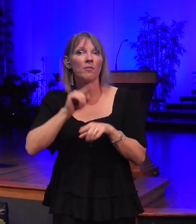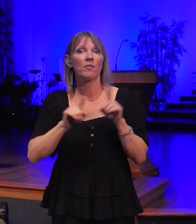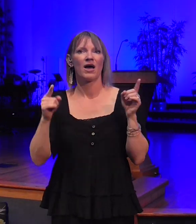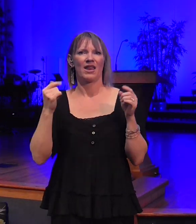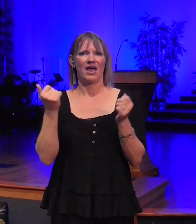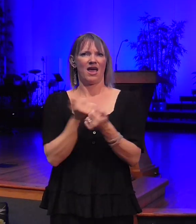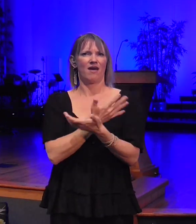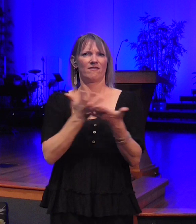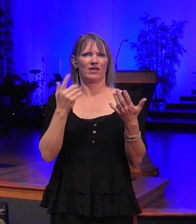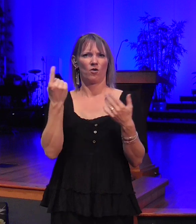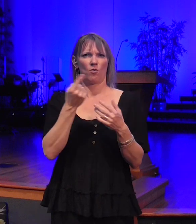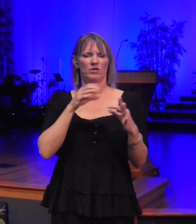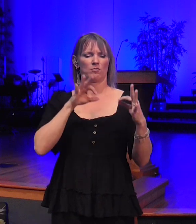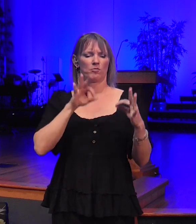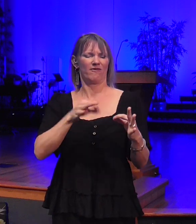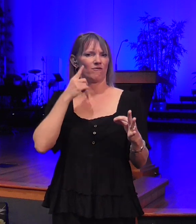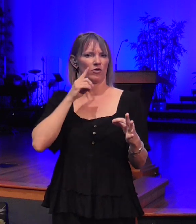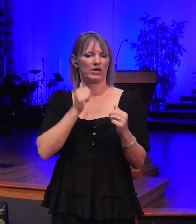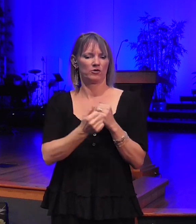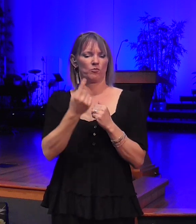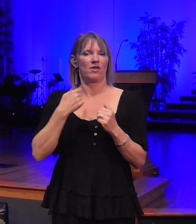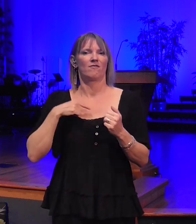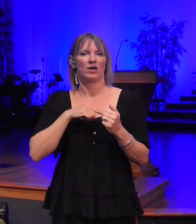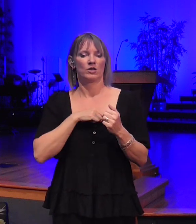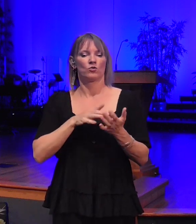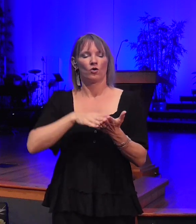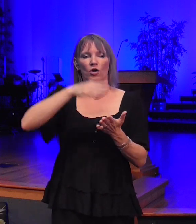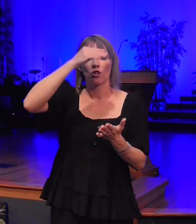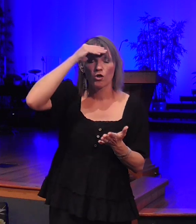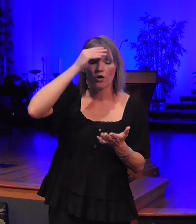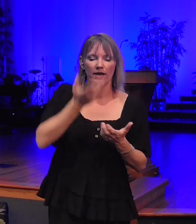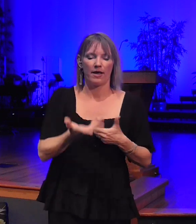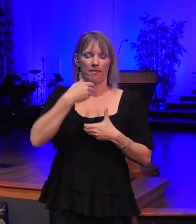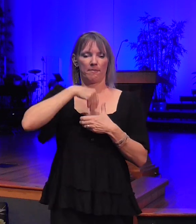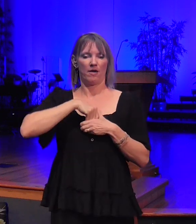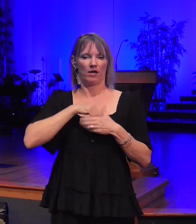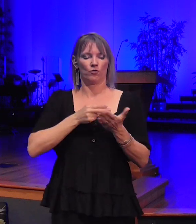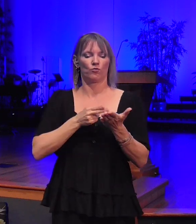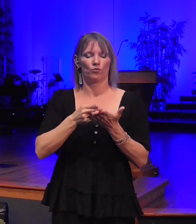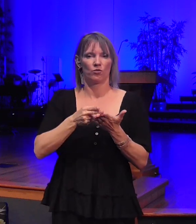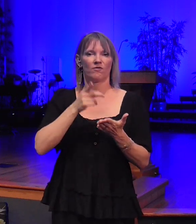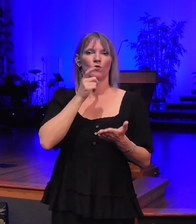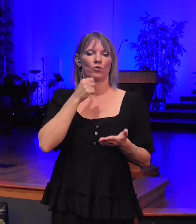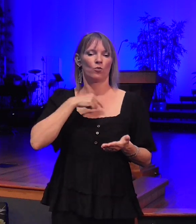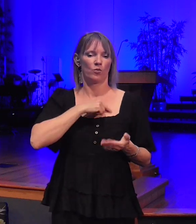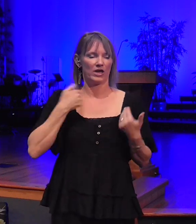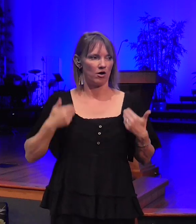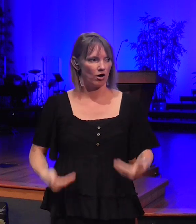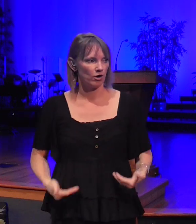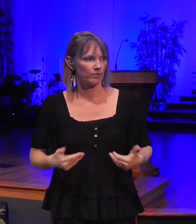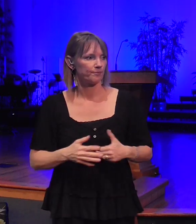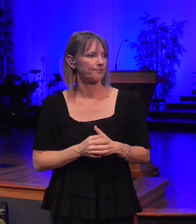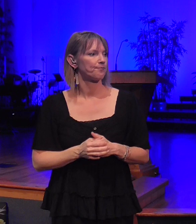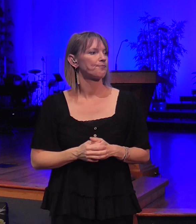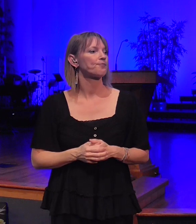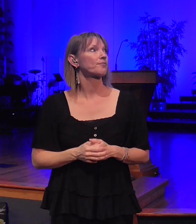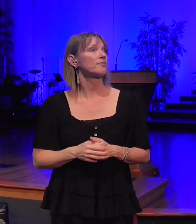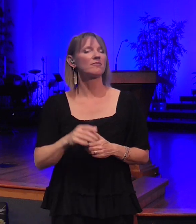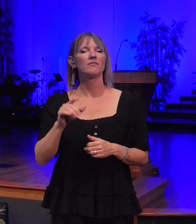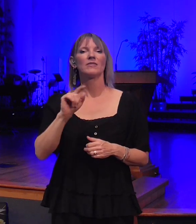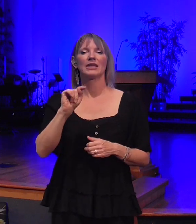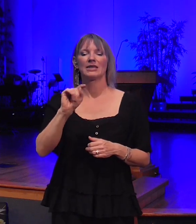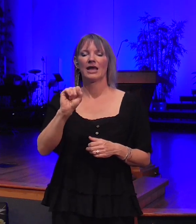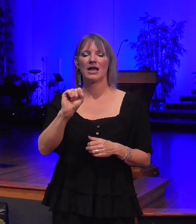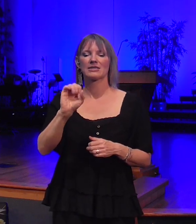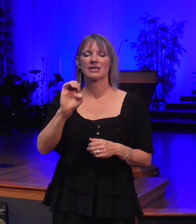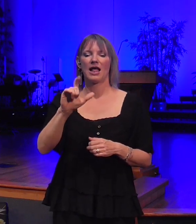each one of us to learn and embody the truth of who we are. T.S. Eliot, in